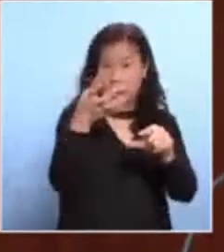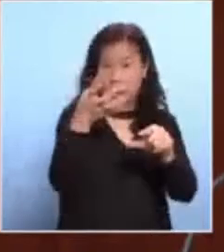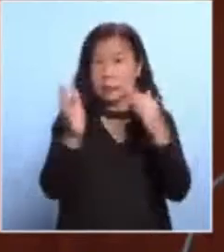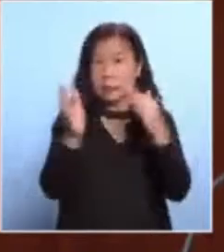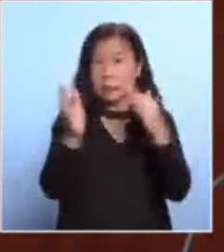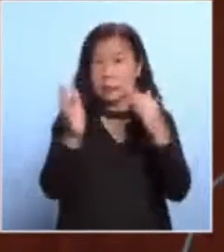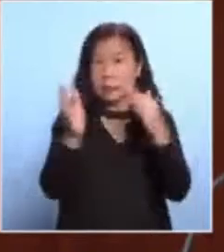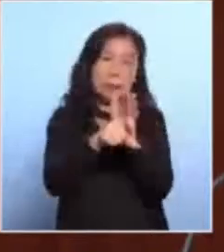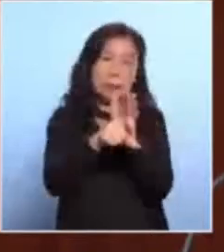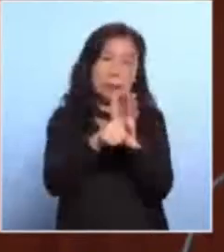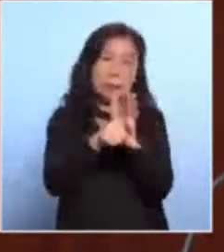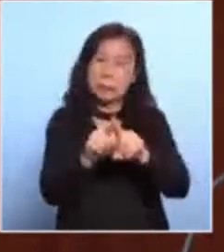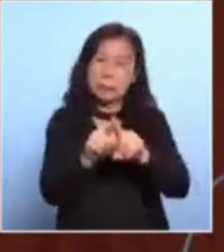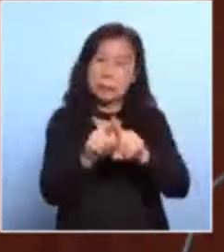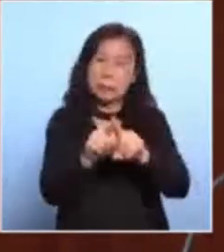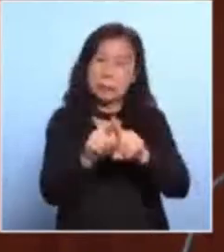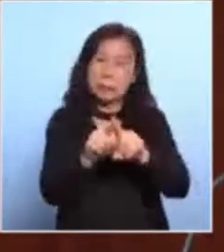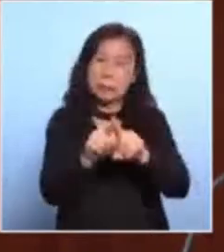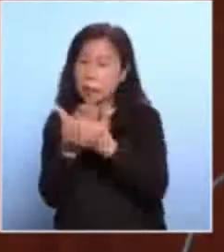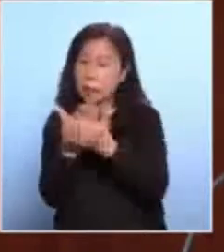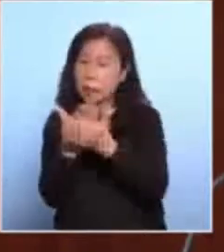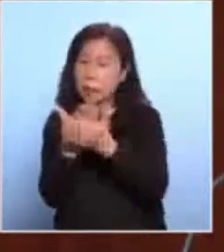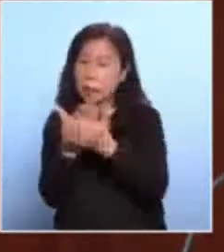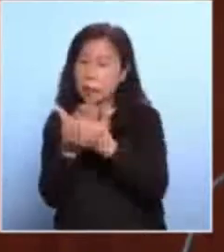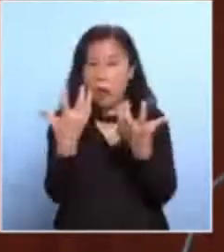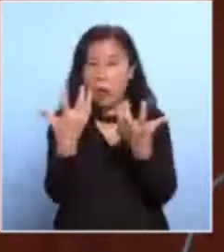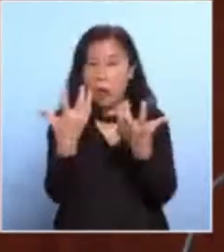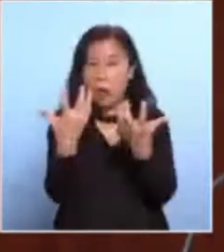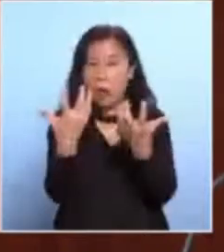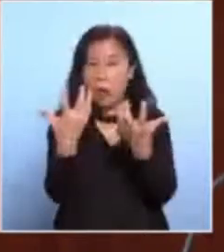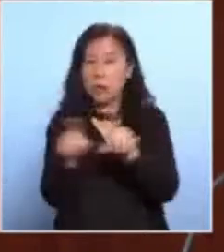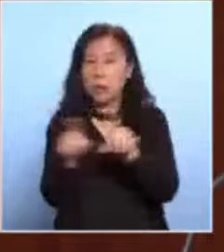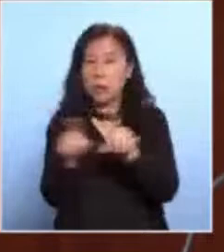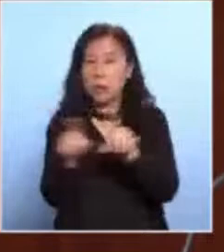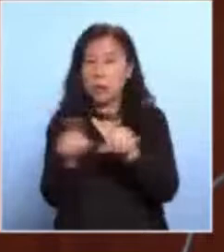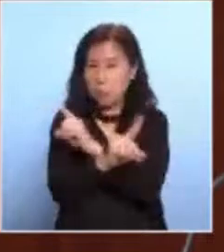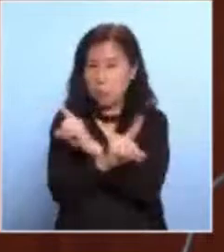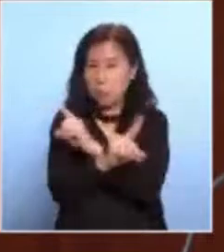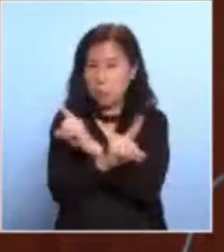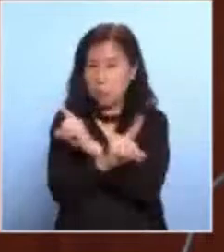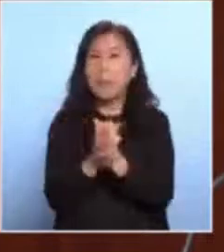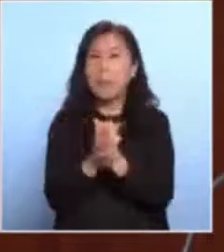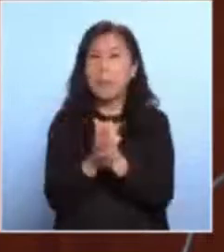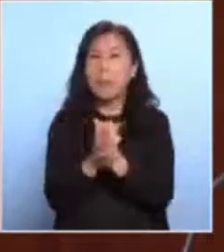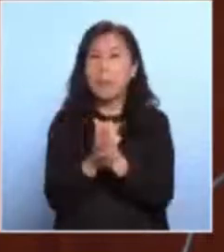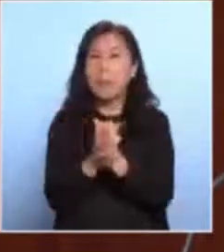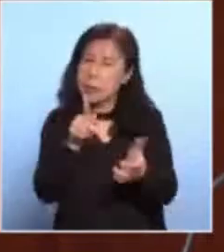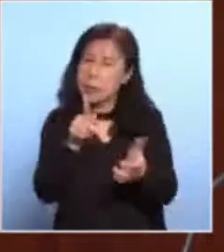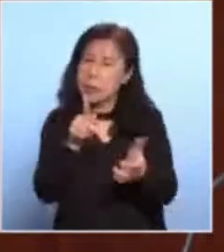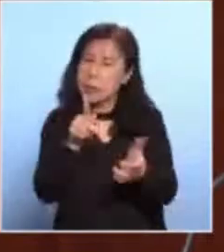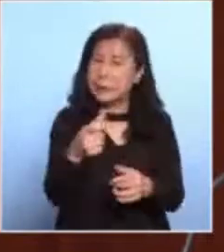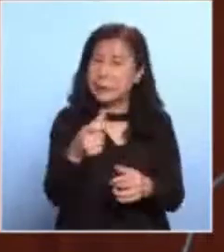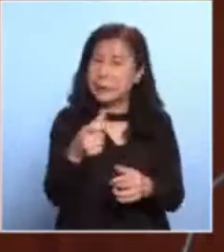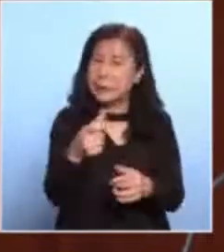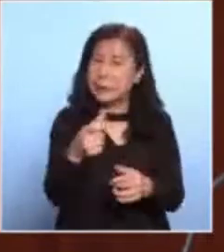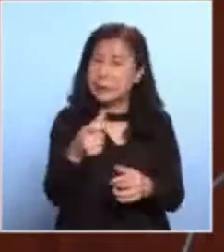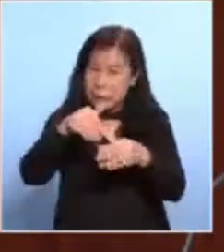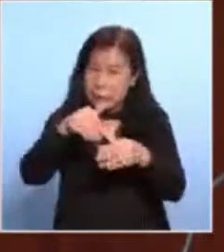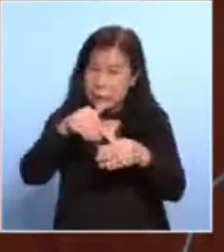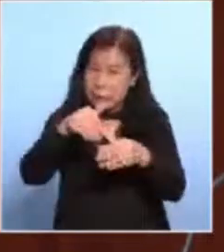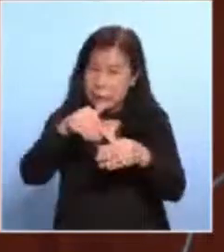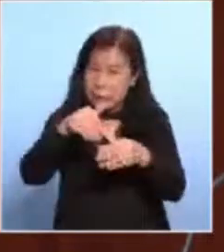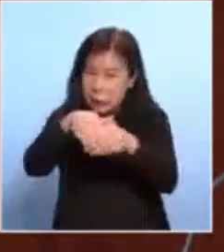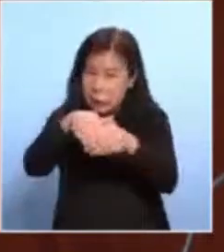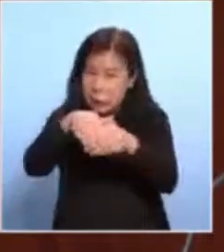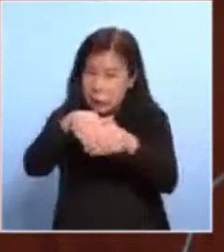with an exchange platform covering various commercial data for credit underwriting. By the end of this year, the commercial